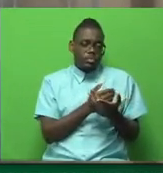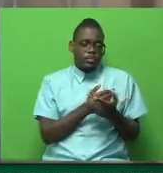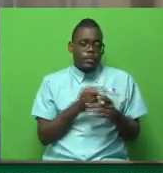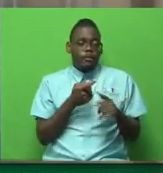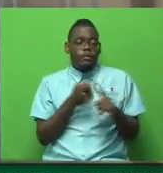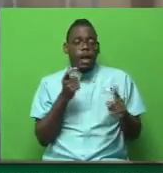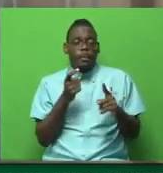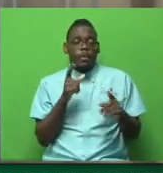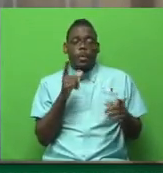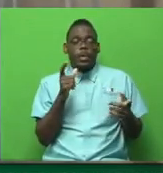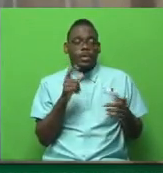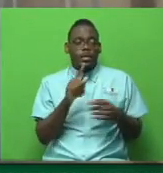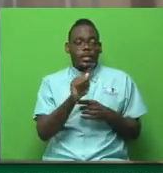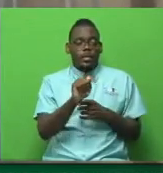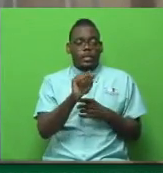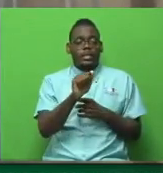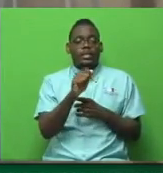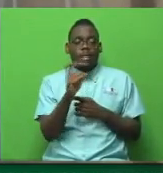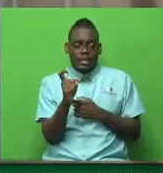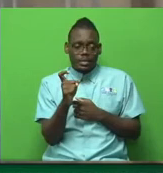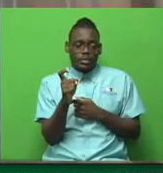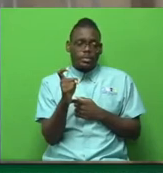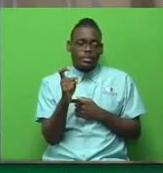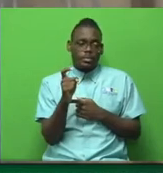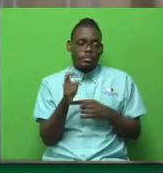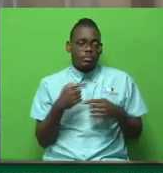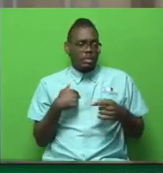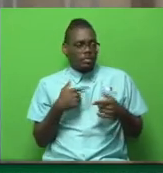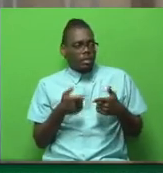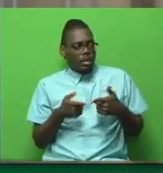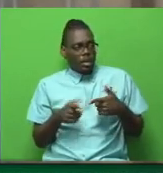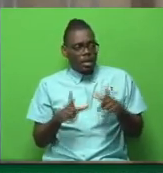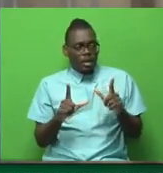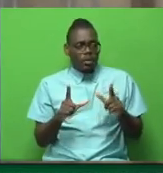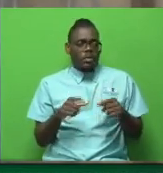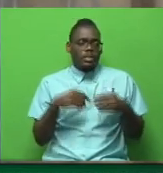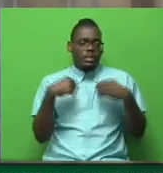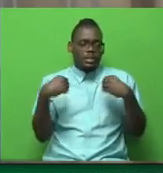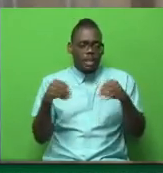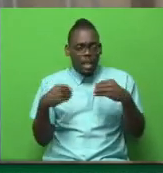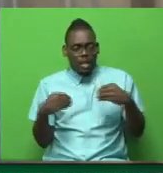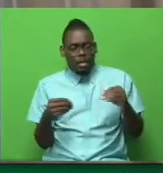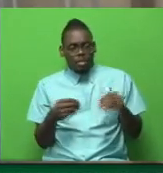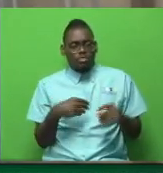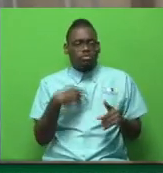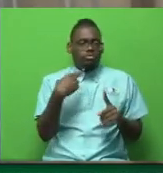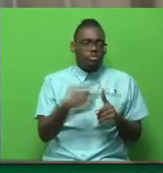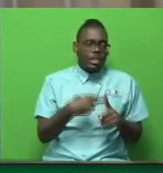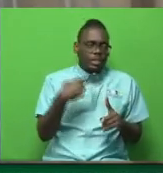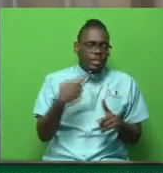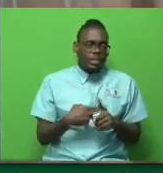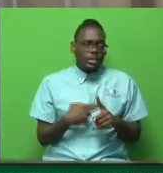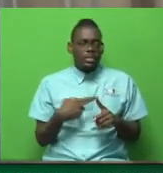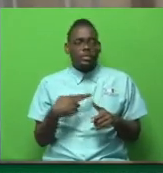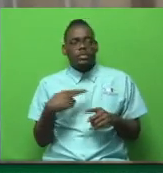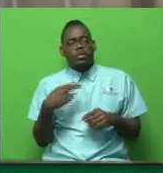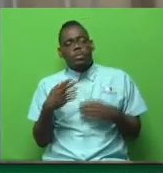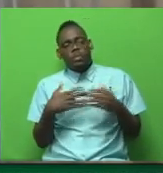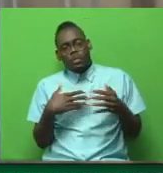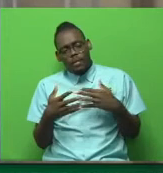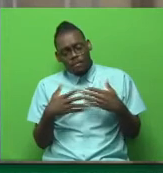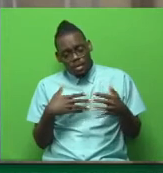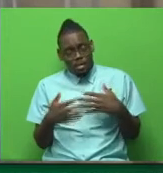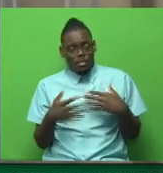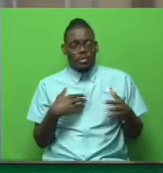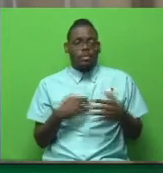grants loans sales of assets rents every red sense belongs to